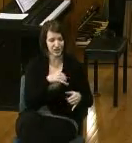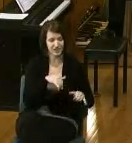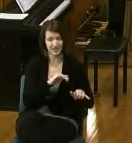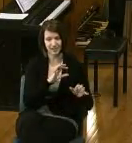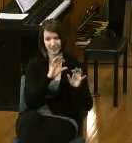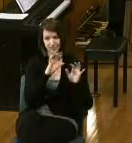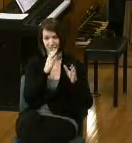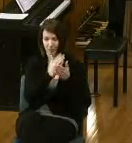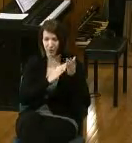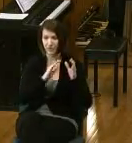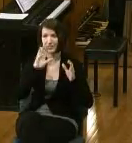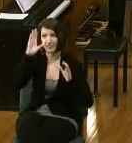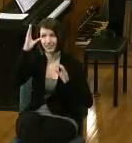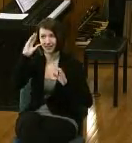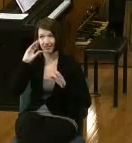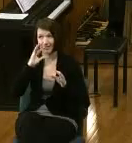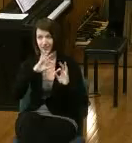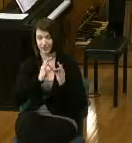ago wanted.